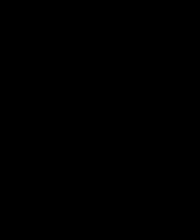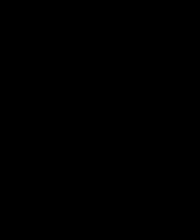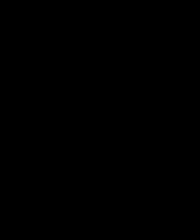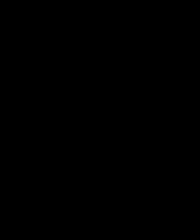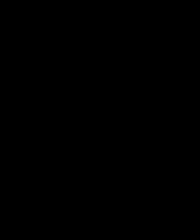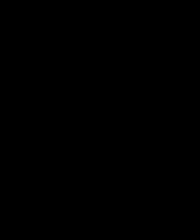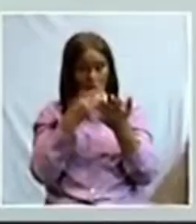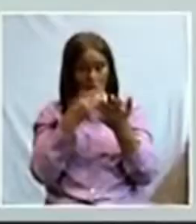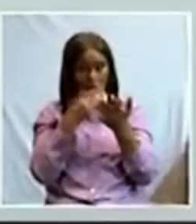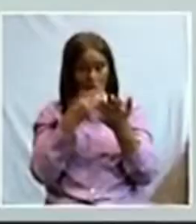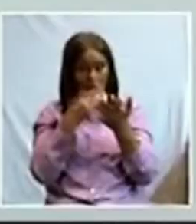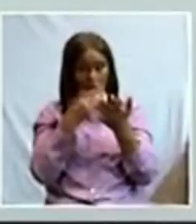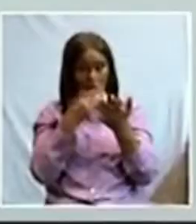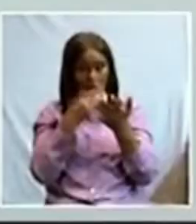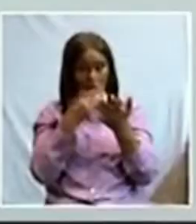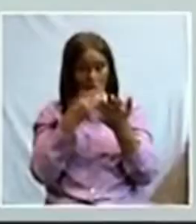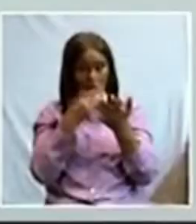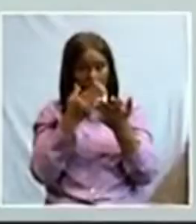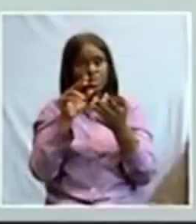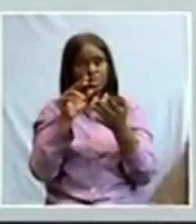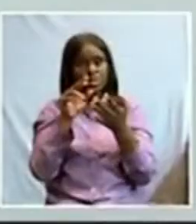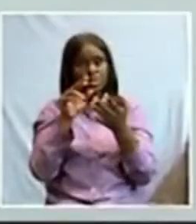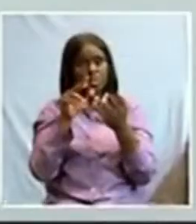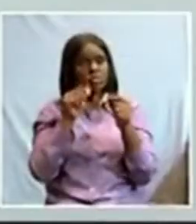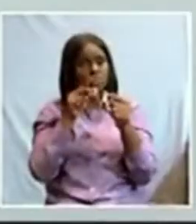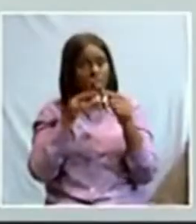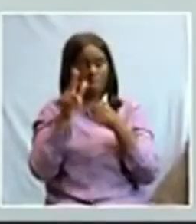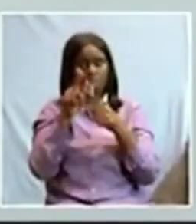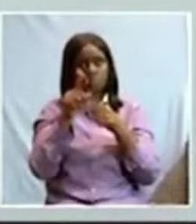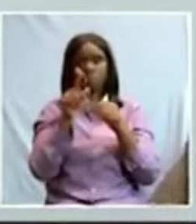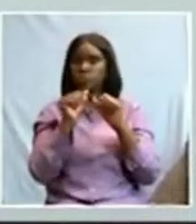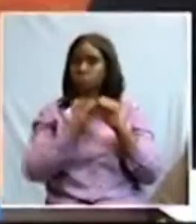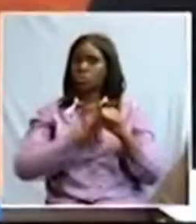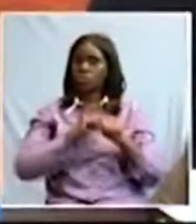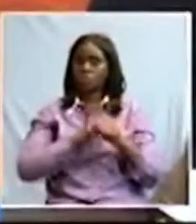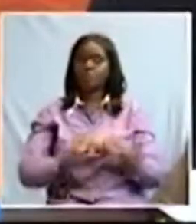have repeated for cutting you short?